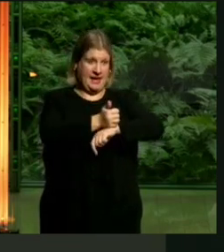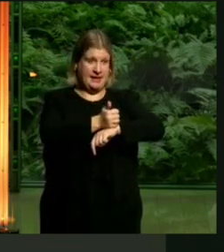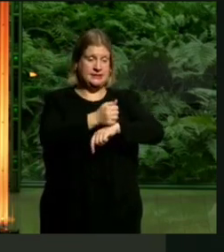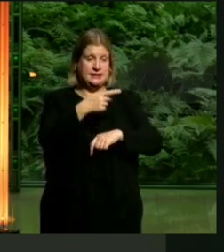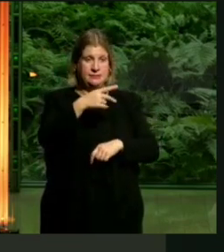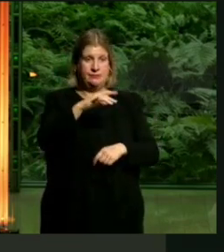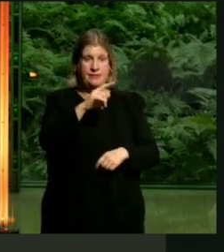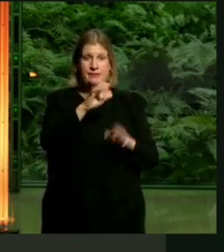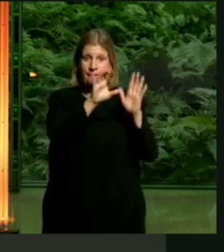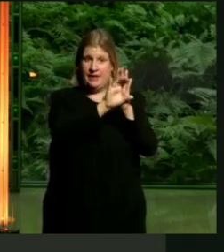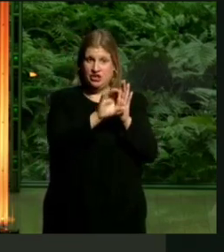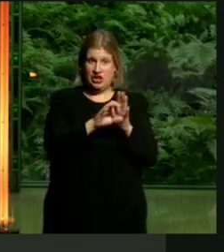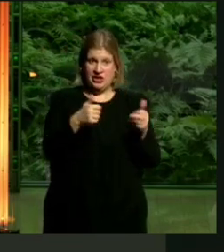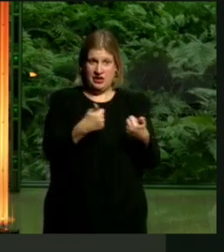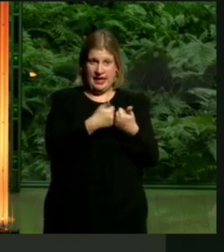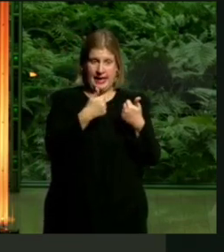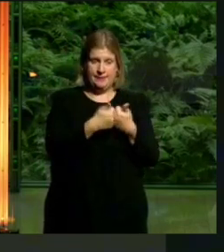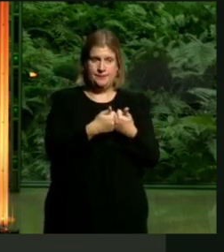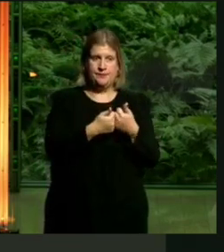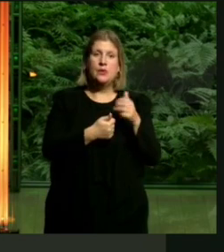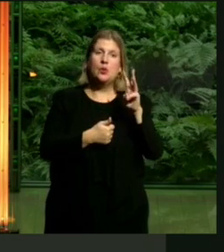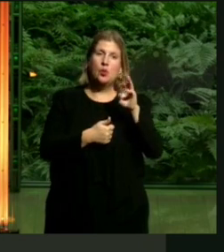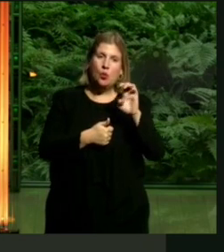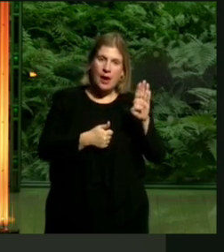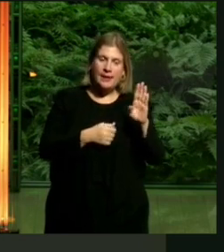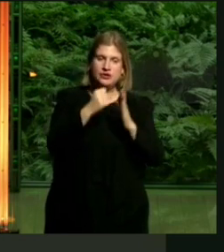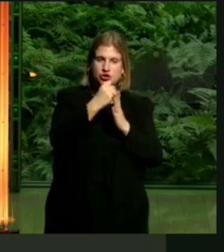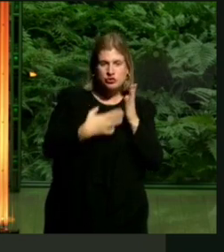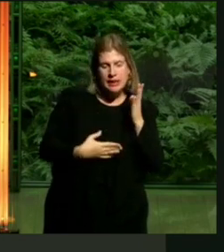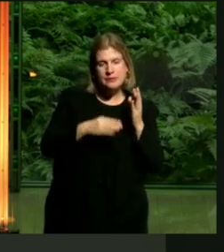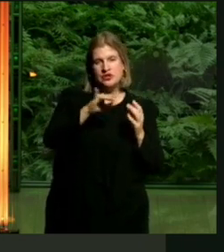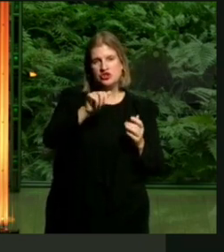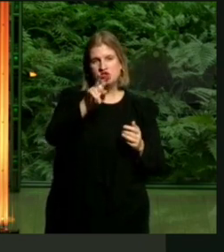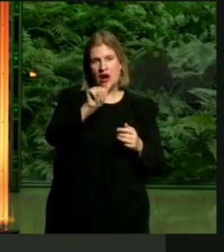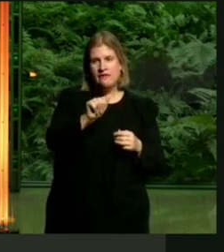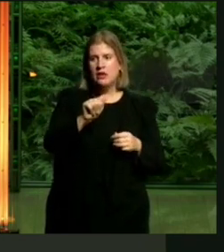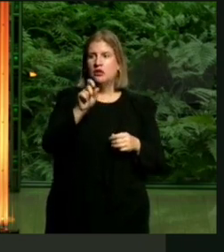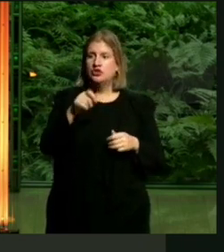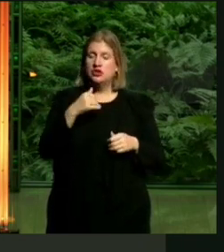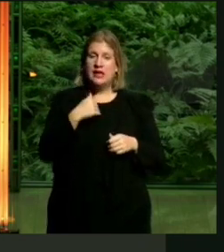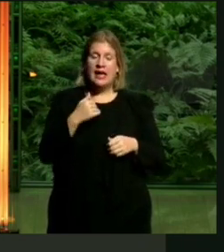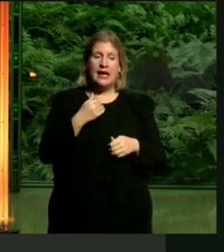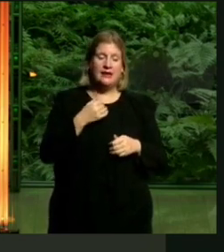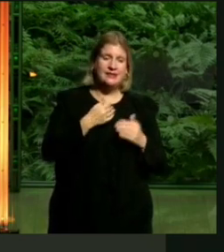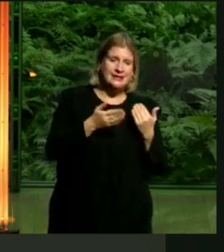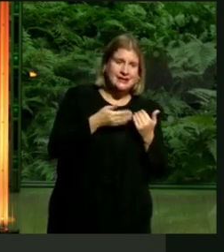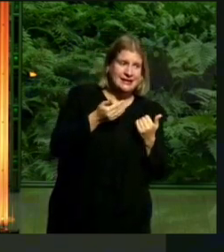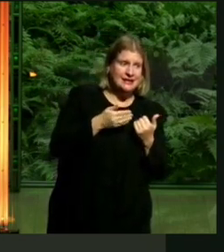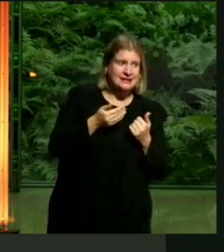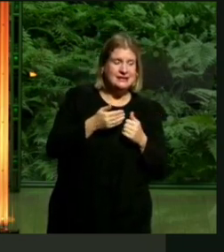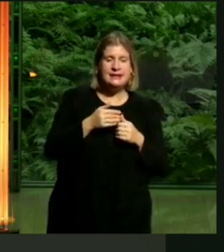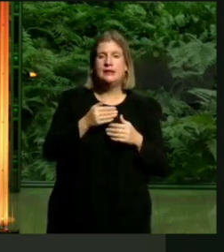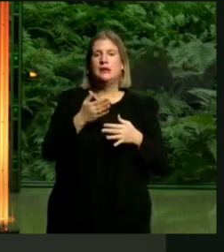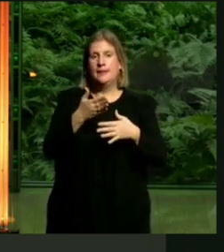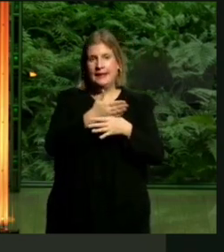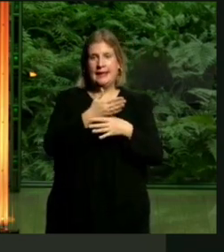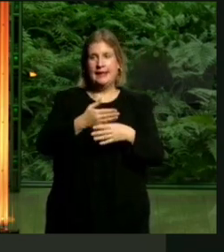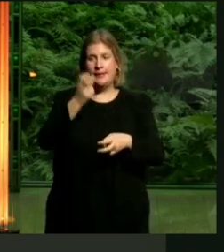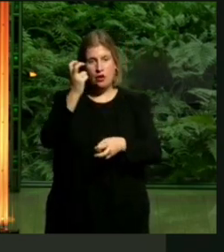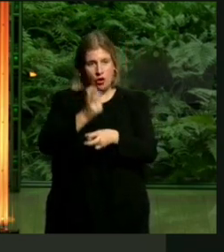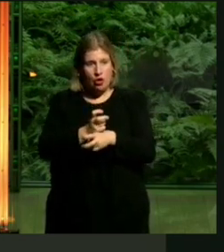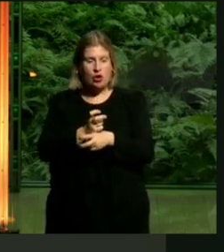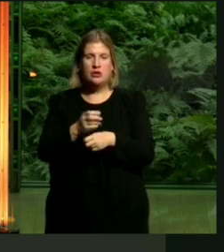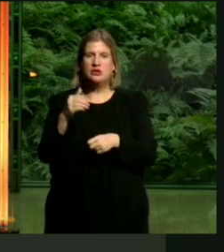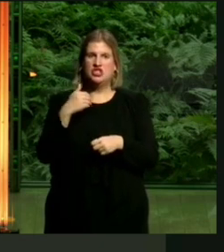and JavaScript. The game should have 3 difficulty levels, easy, medium, and hard. It should include a bank of a couple of thousand words with